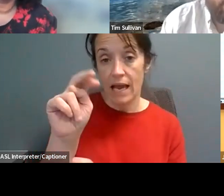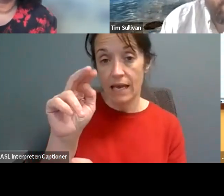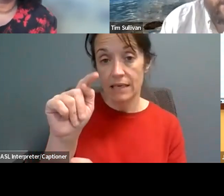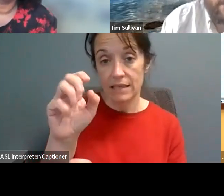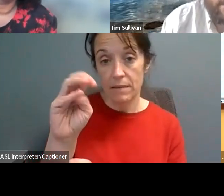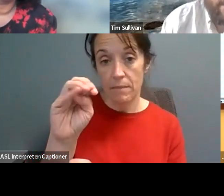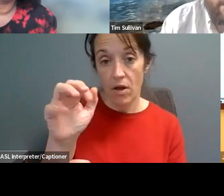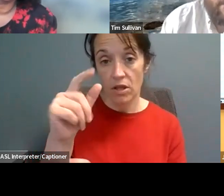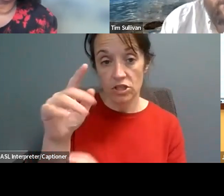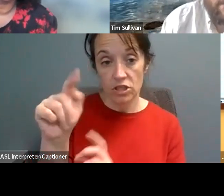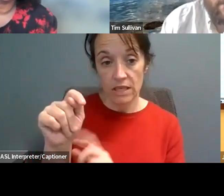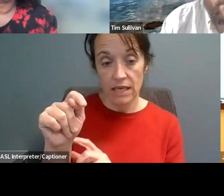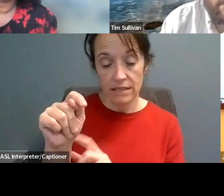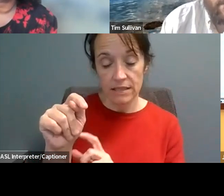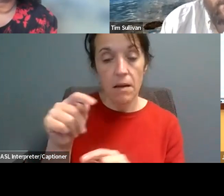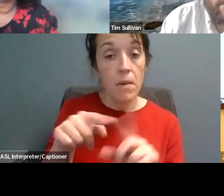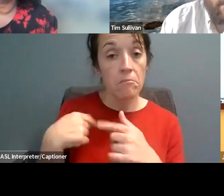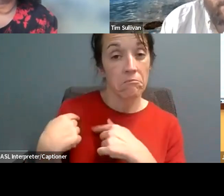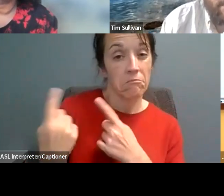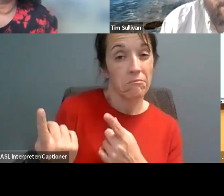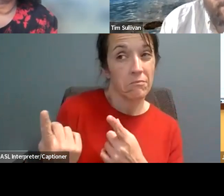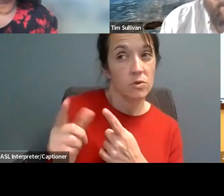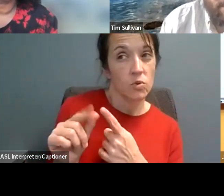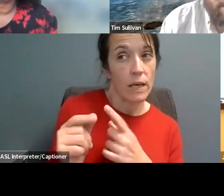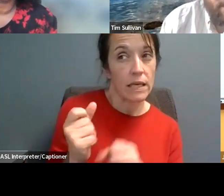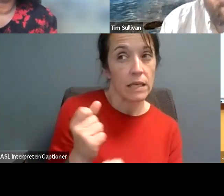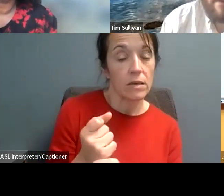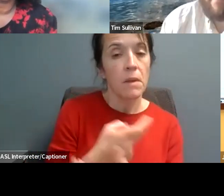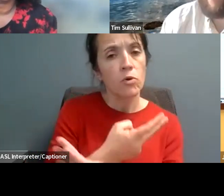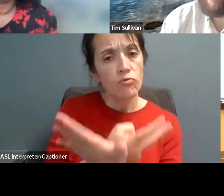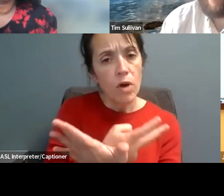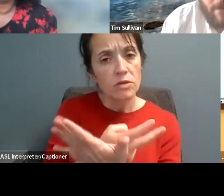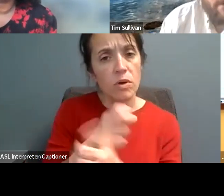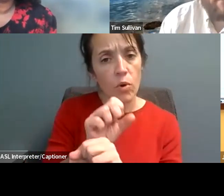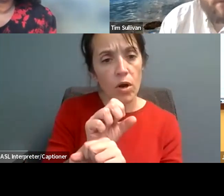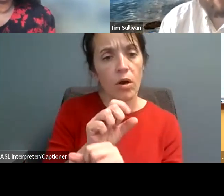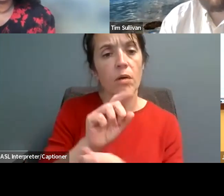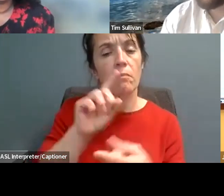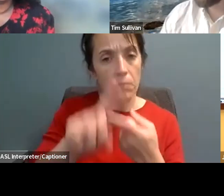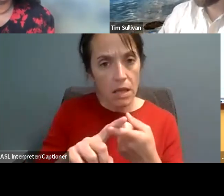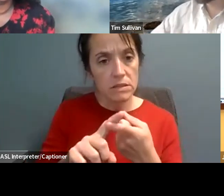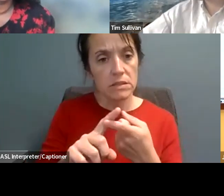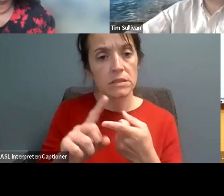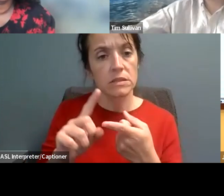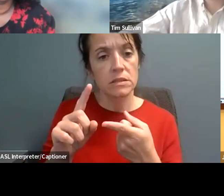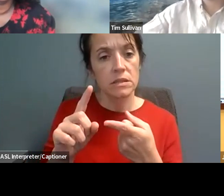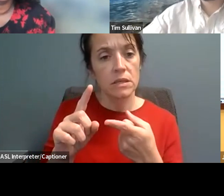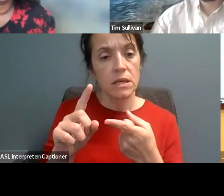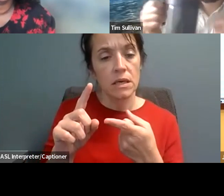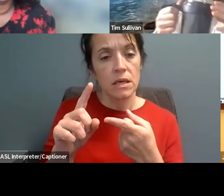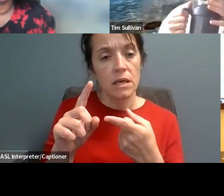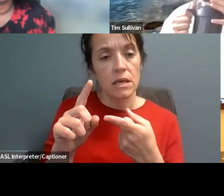the past 20 years or so, and I'm including my graduate work in there to round up, because 20 years sounds better